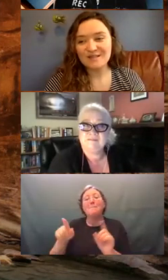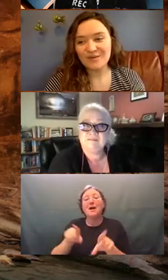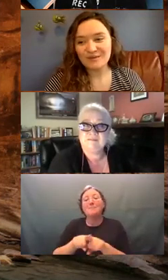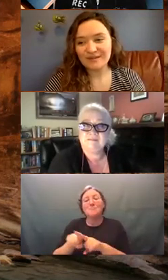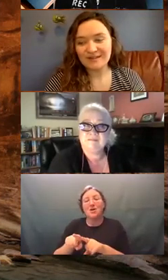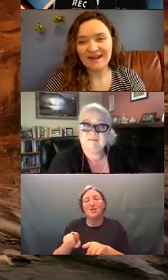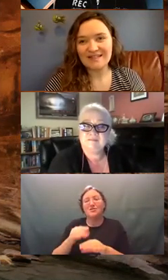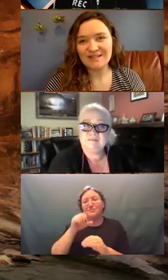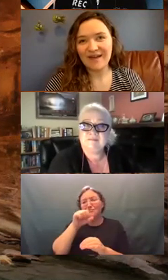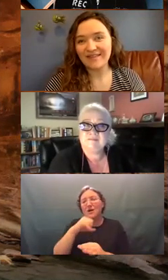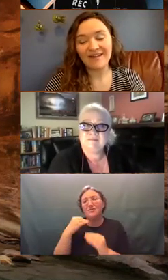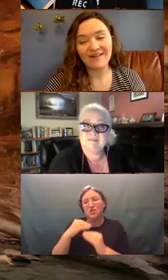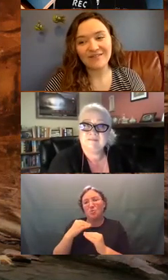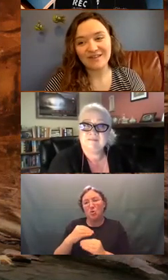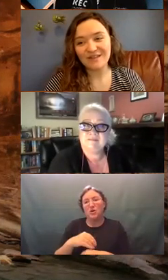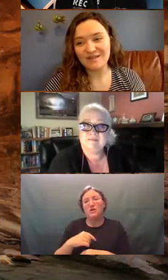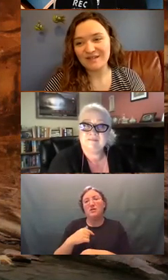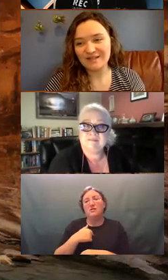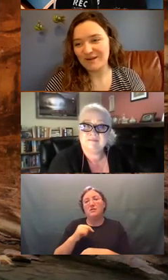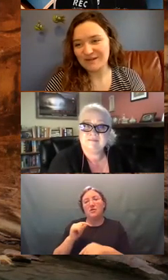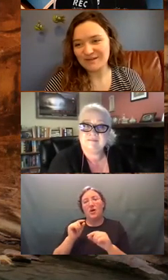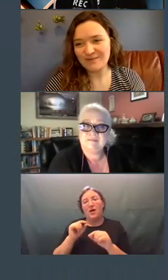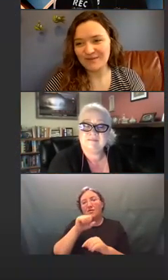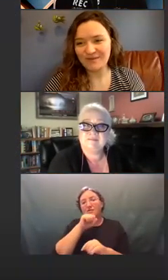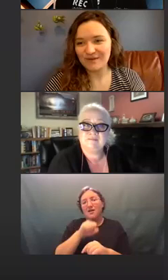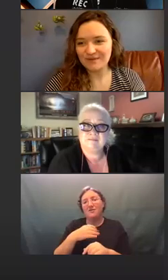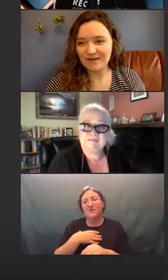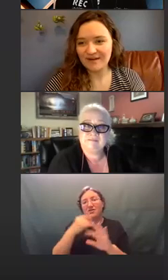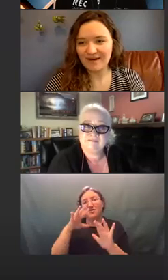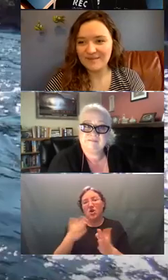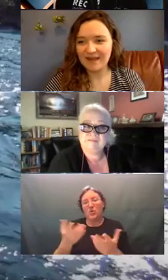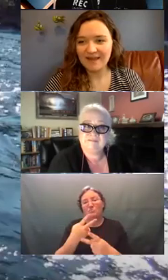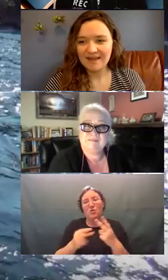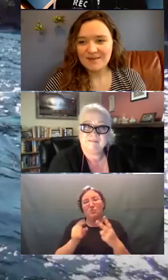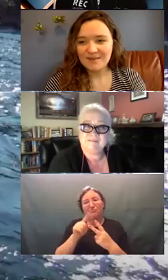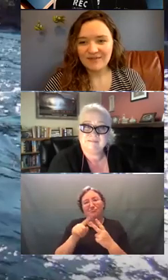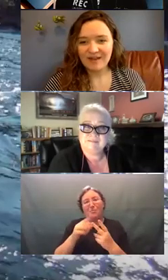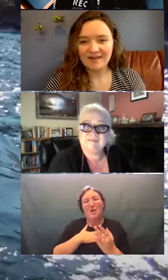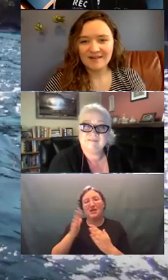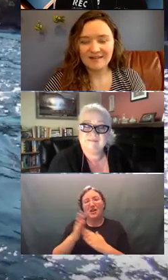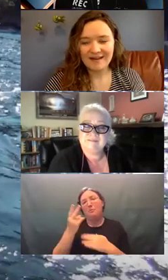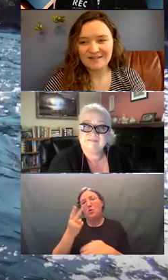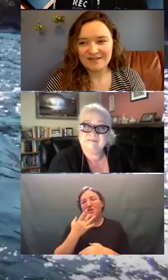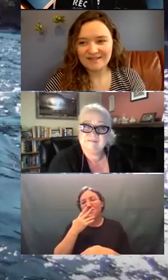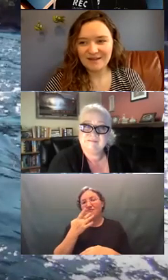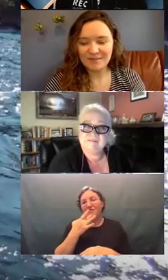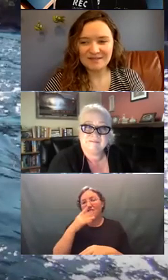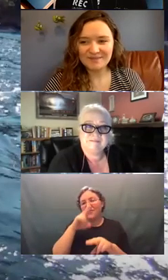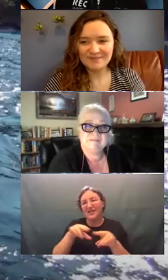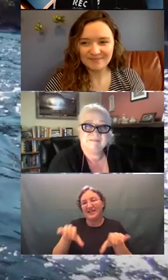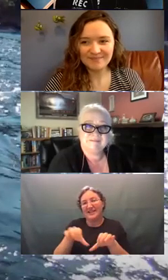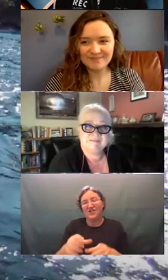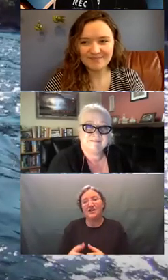a snowboarder, and so I love the Utah snow here. So both of those are kind of my fun activities,